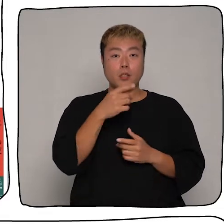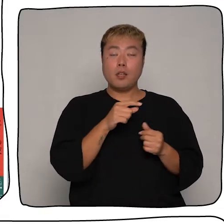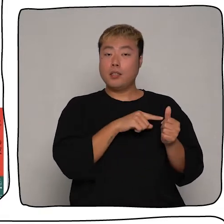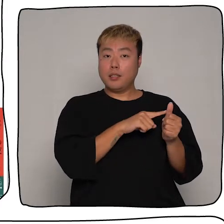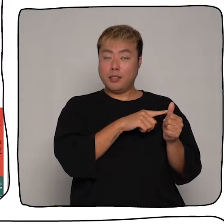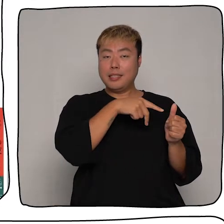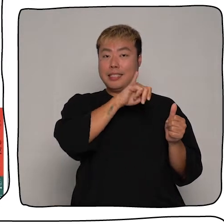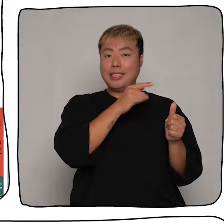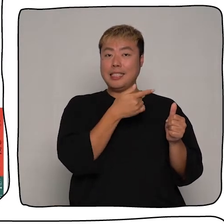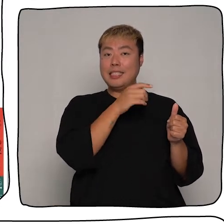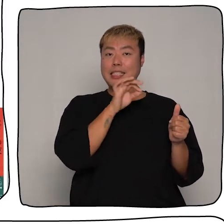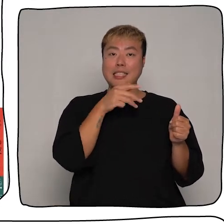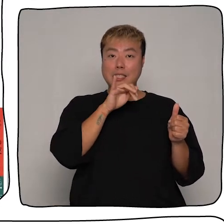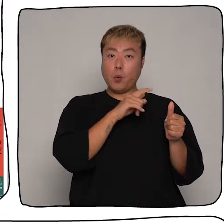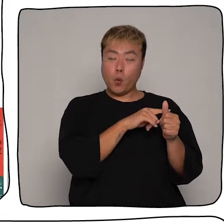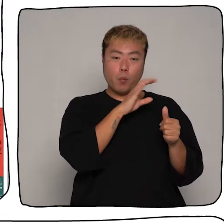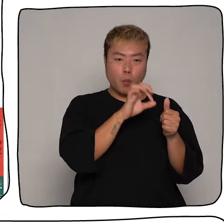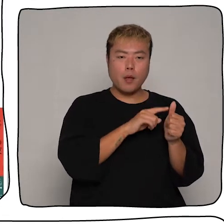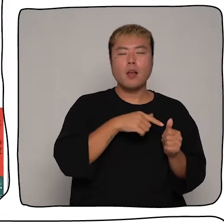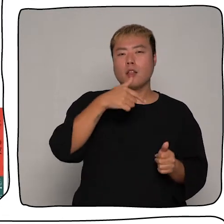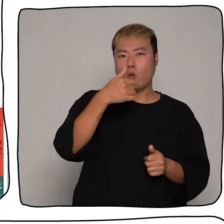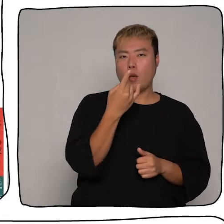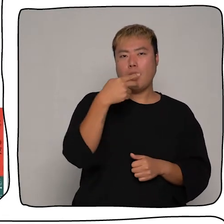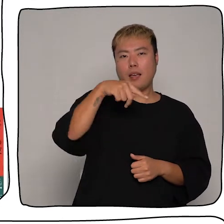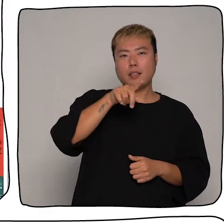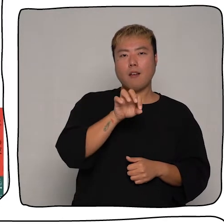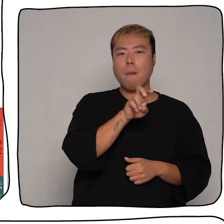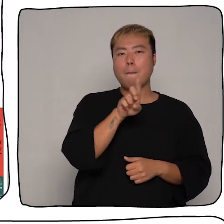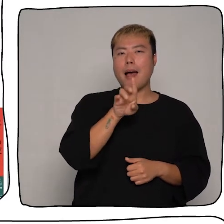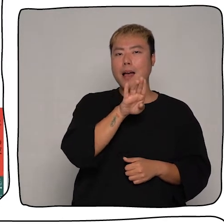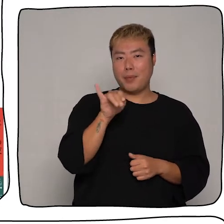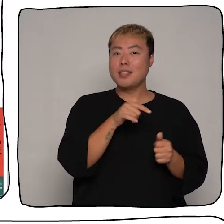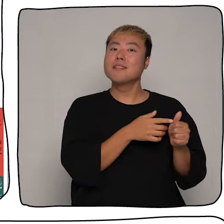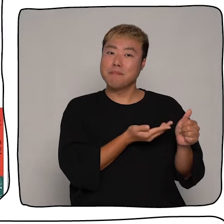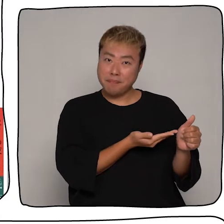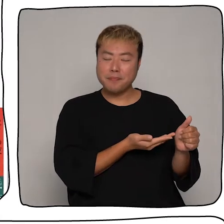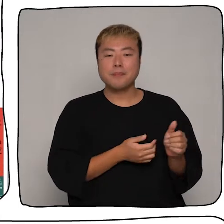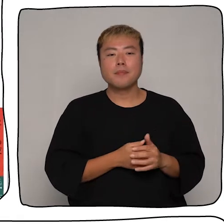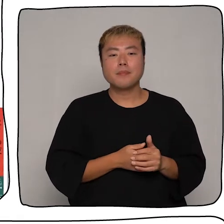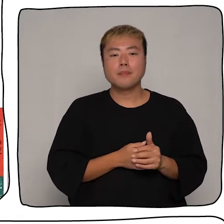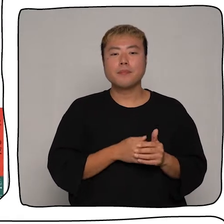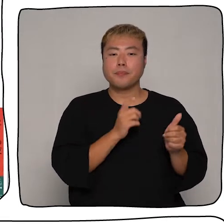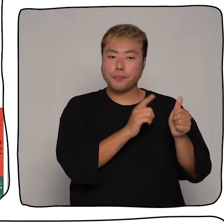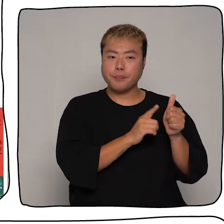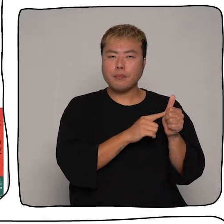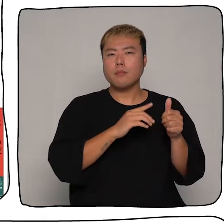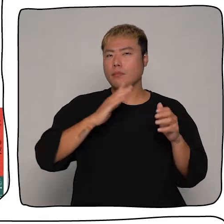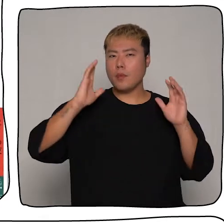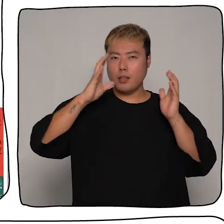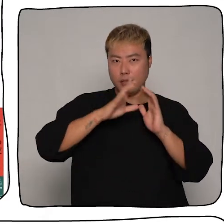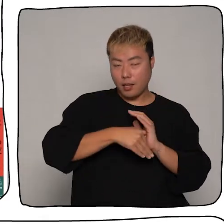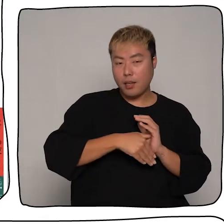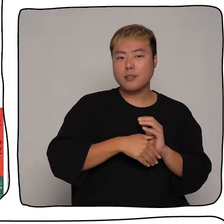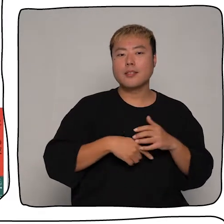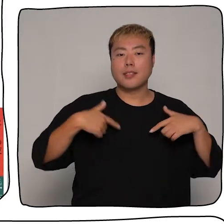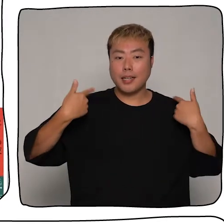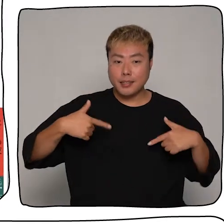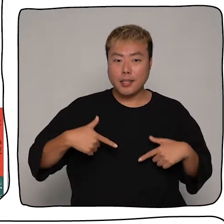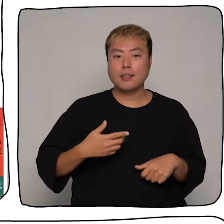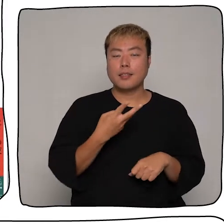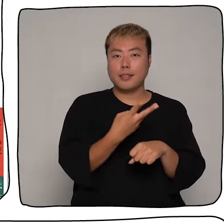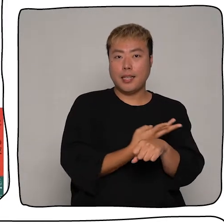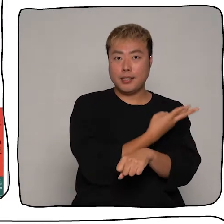said, he is a sleepy patient. So when he was a child, he had